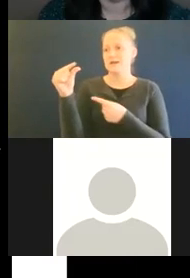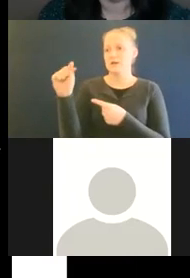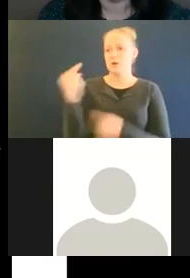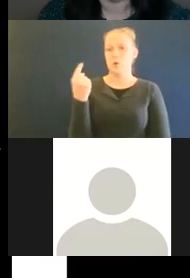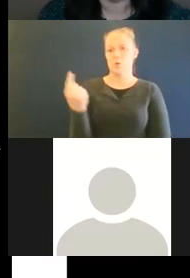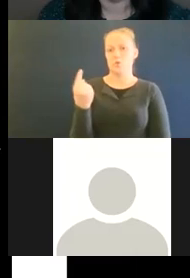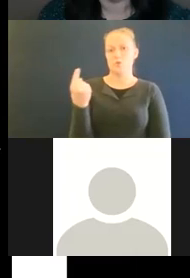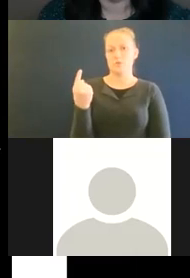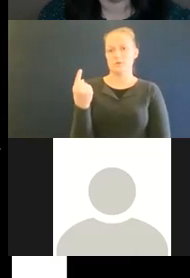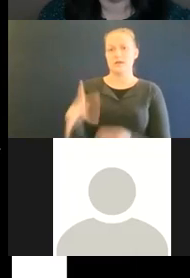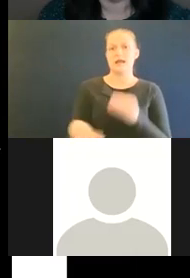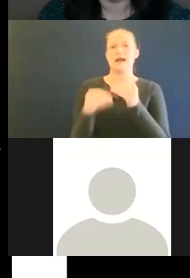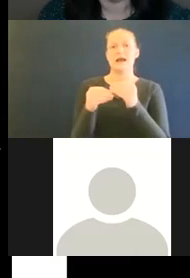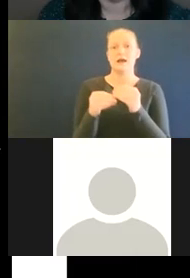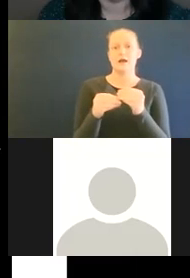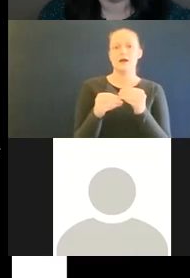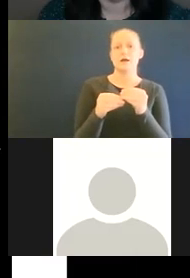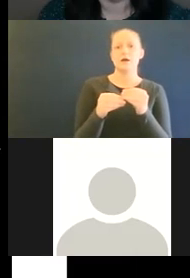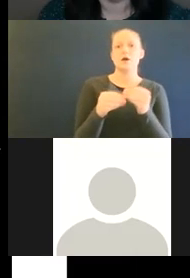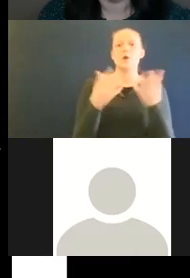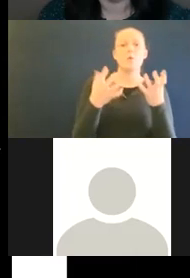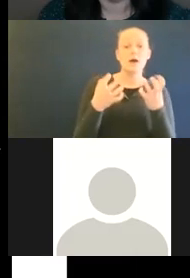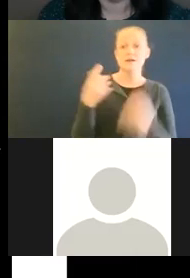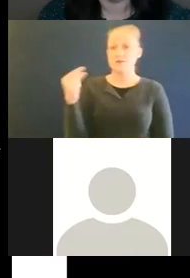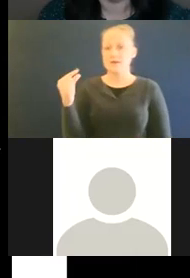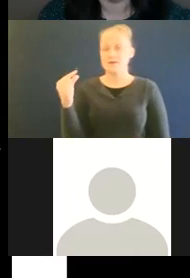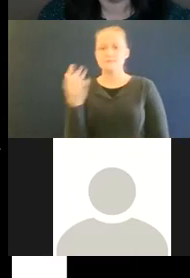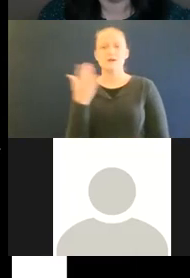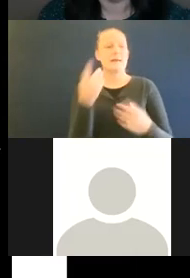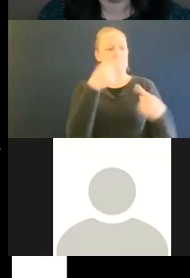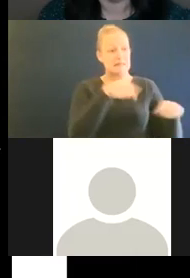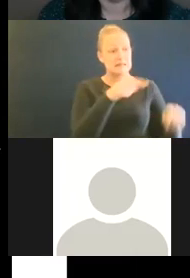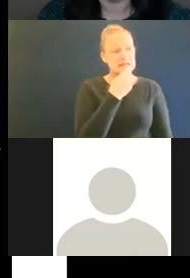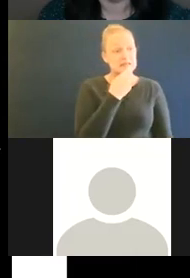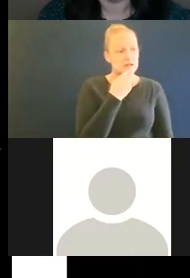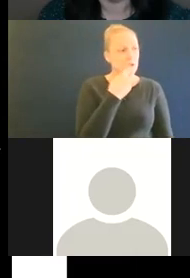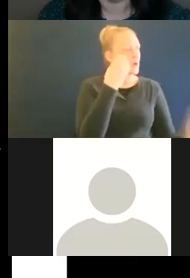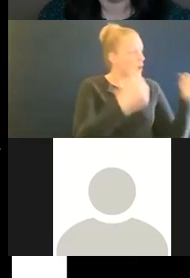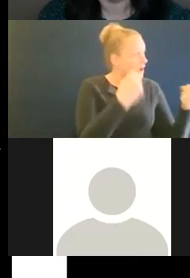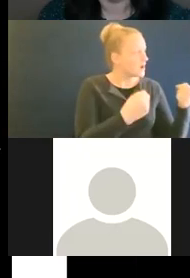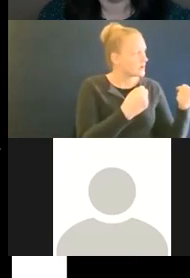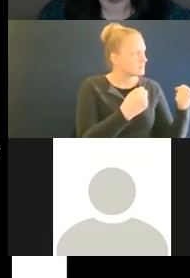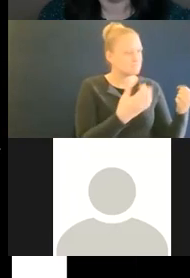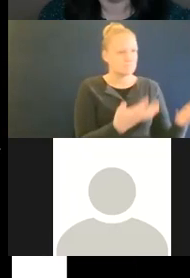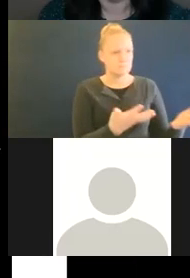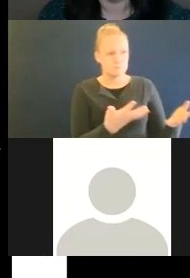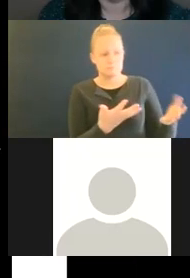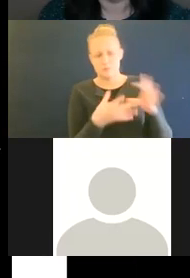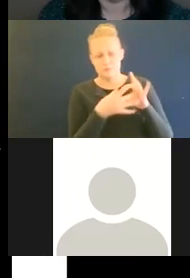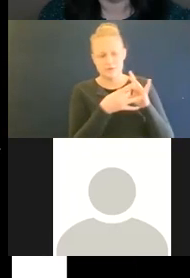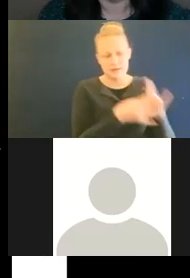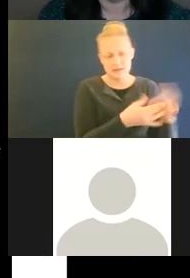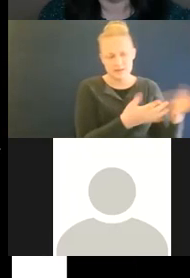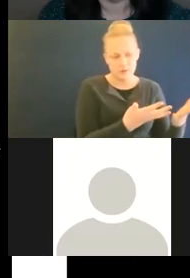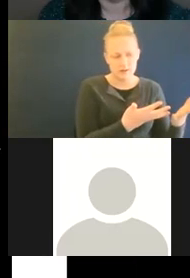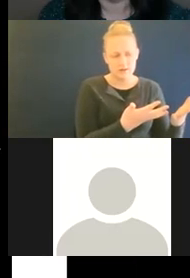if the kids have ever said, car, and then you always ask them, what about the car? So the word